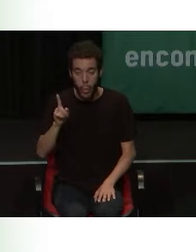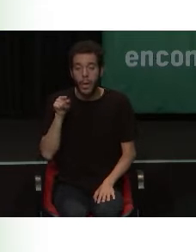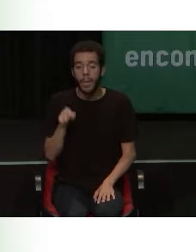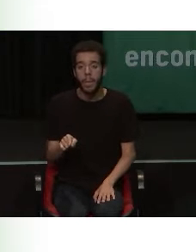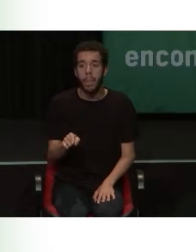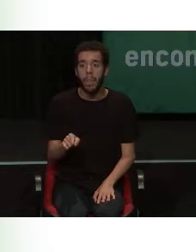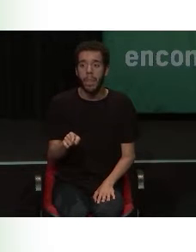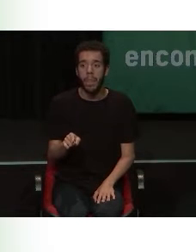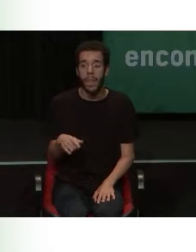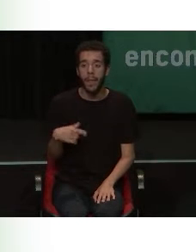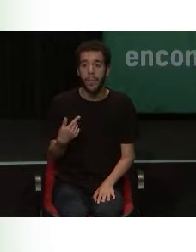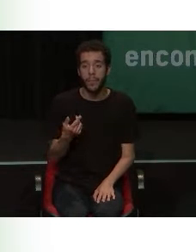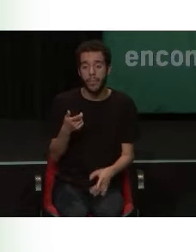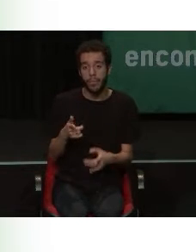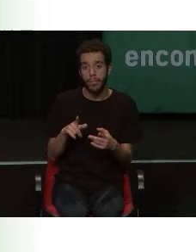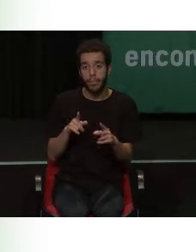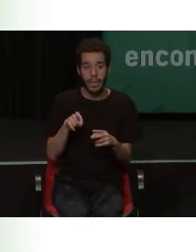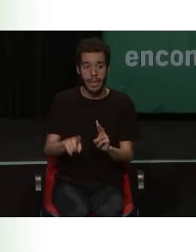bacteria